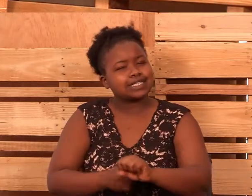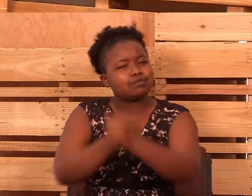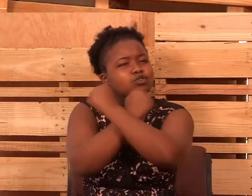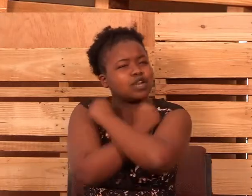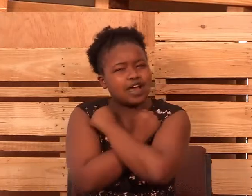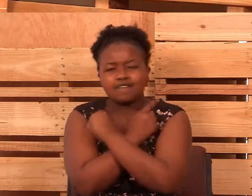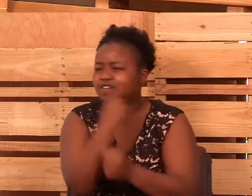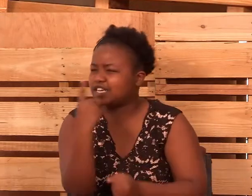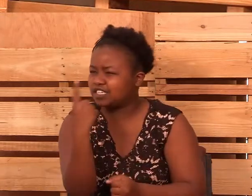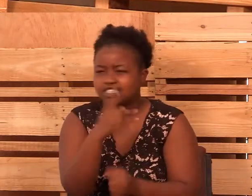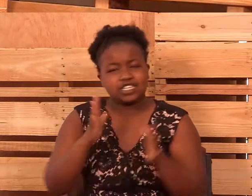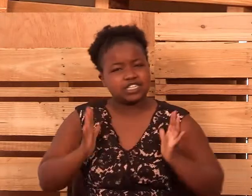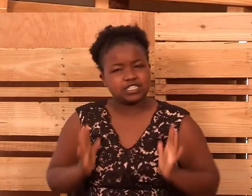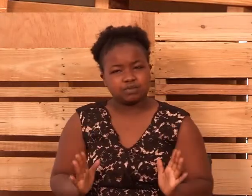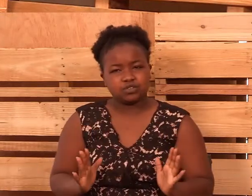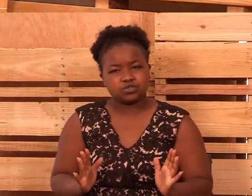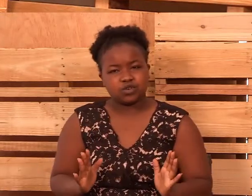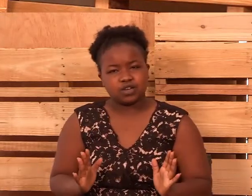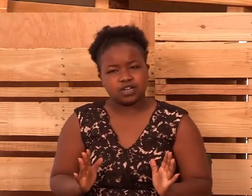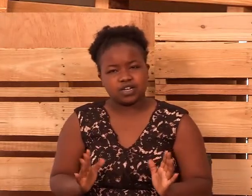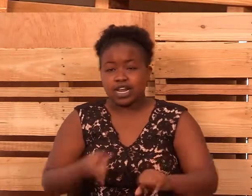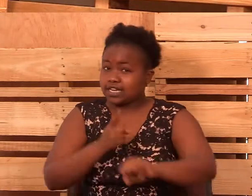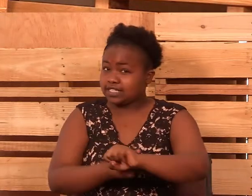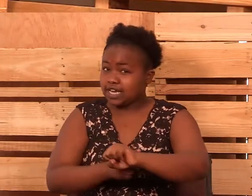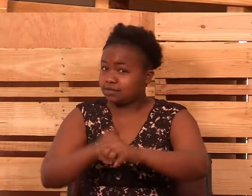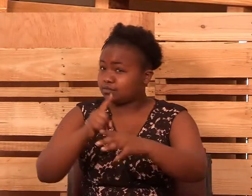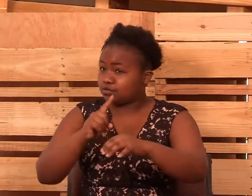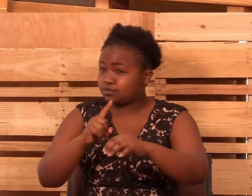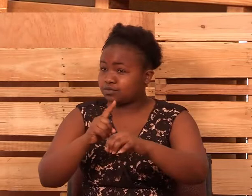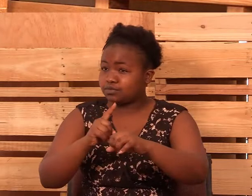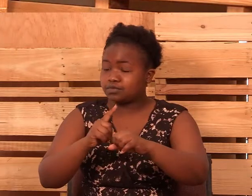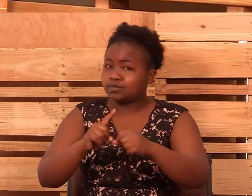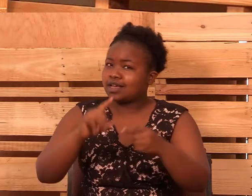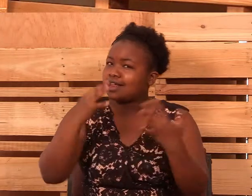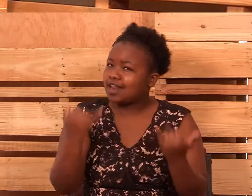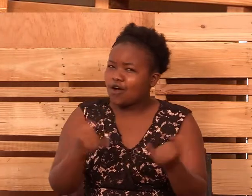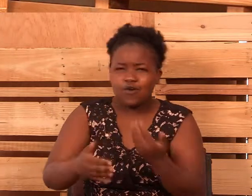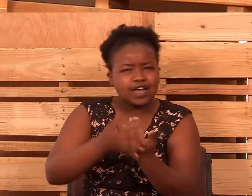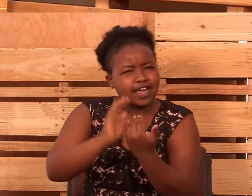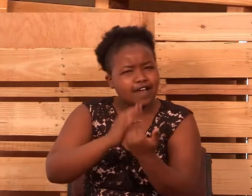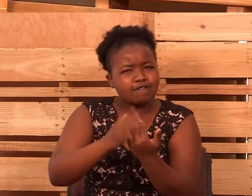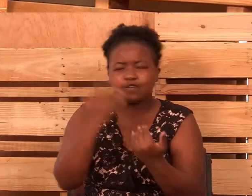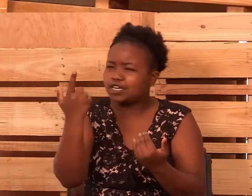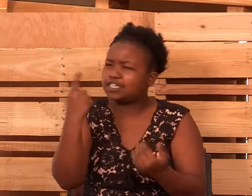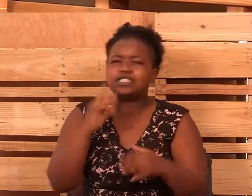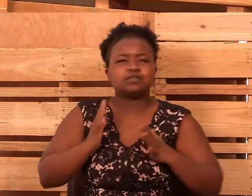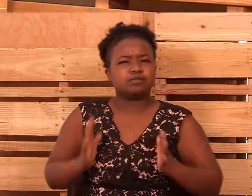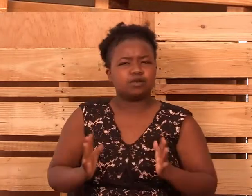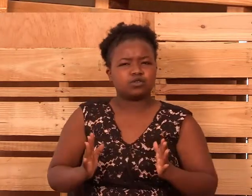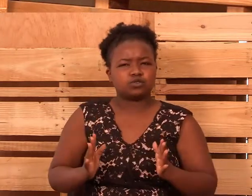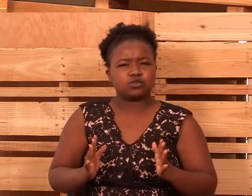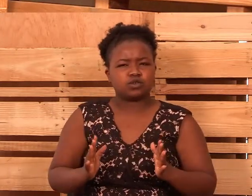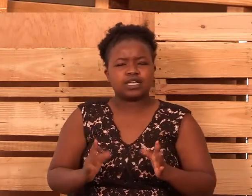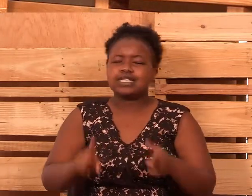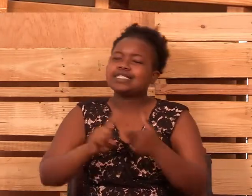show that love God has given us. It is a time to care for one another. It's a time